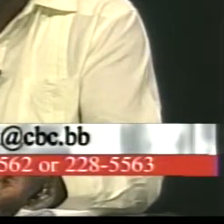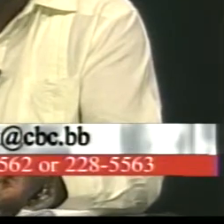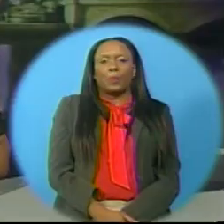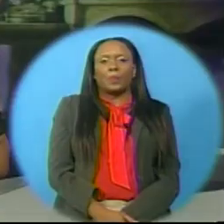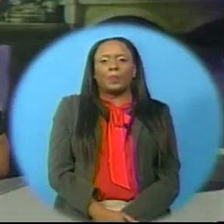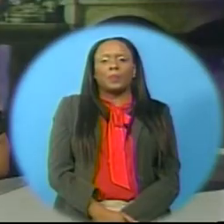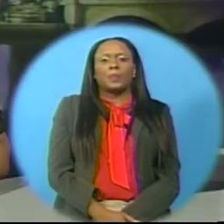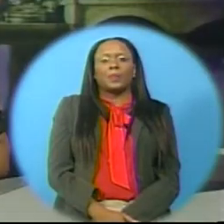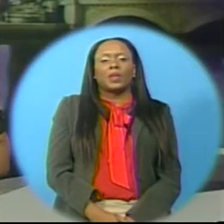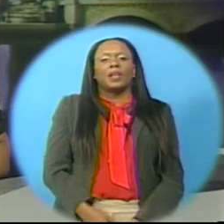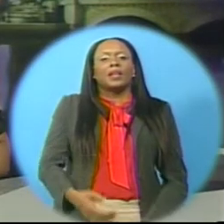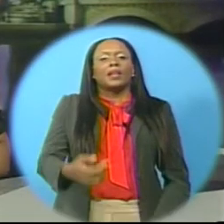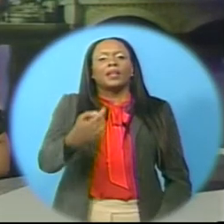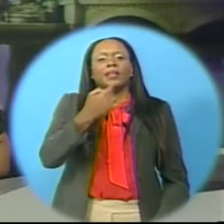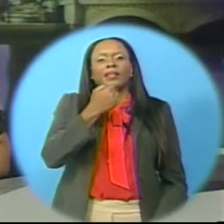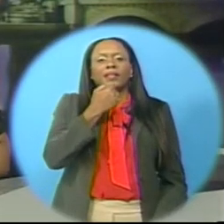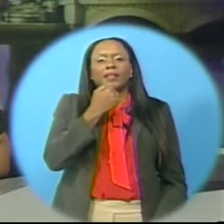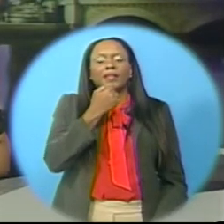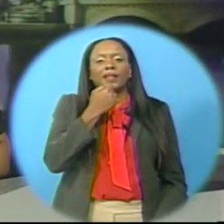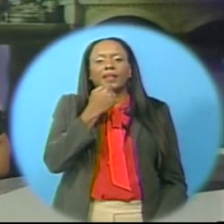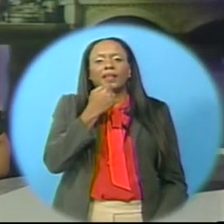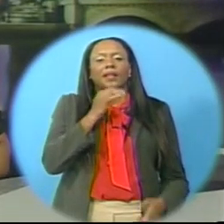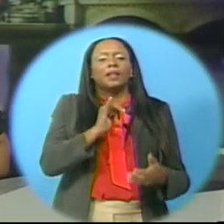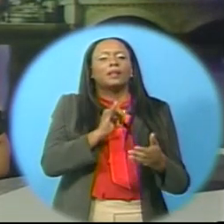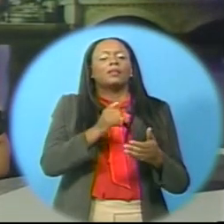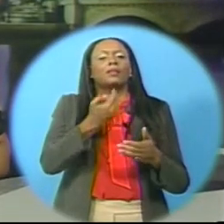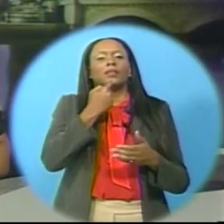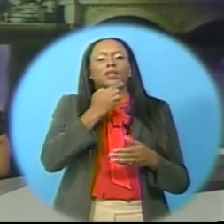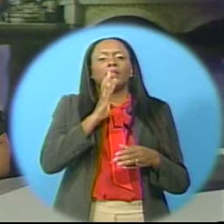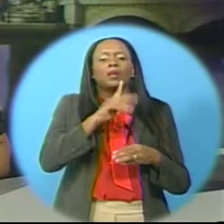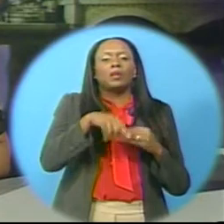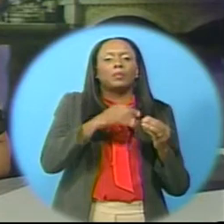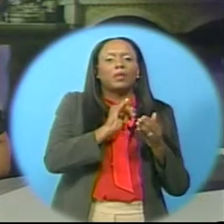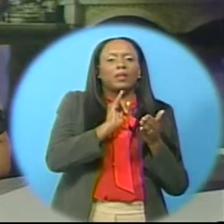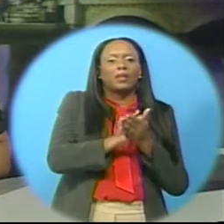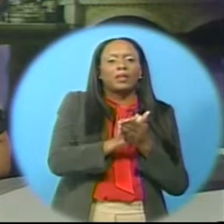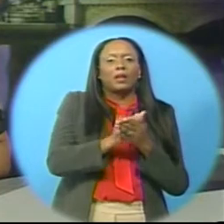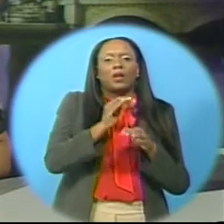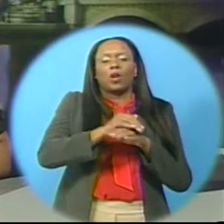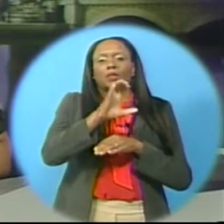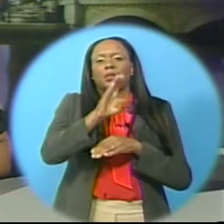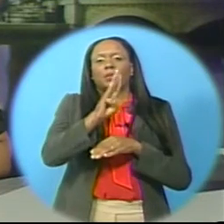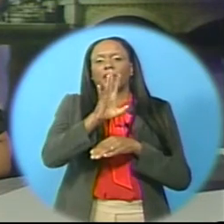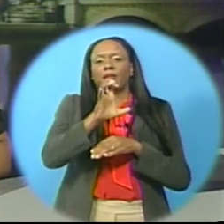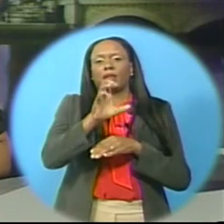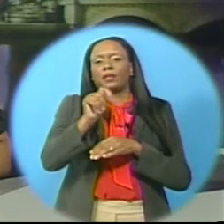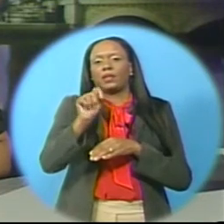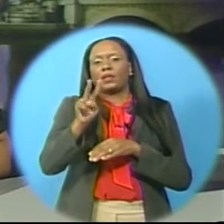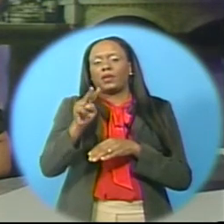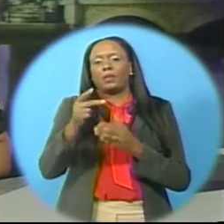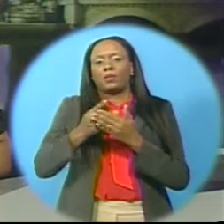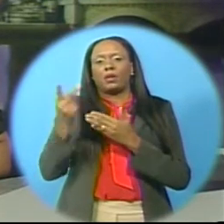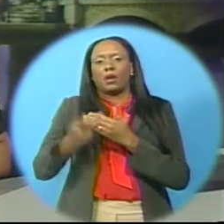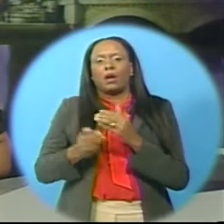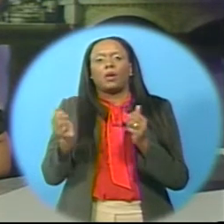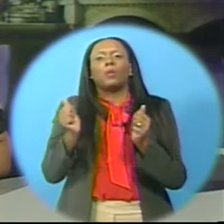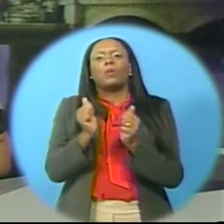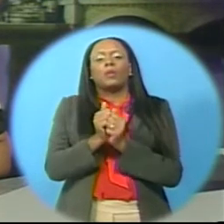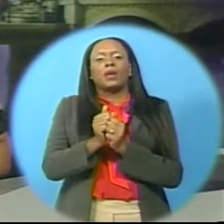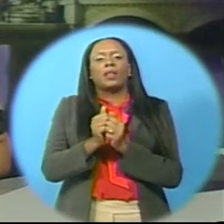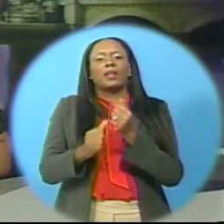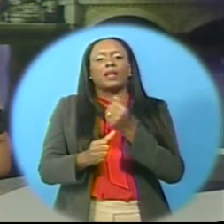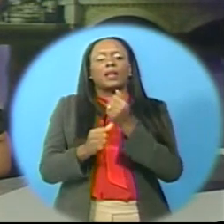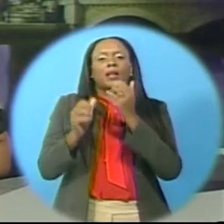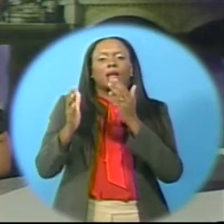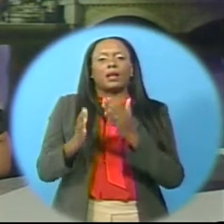themselves. Mr. Brathwaite, along with the Acting Police Commissioner, were guests on CBC TV8's News and Current Affairs program, The People's Business. He